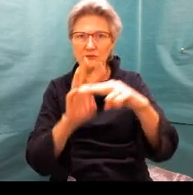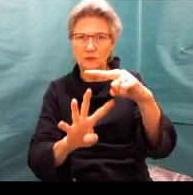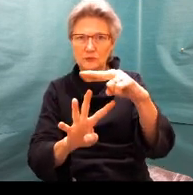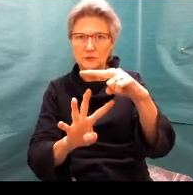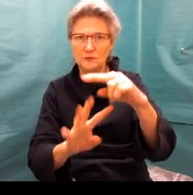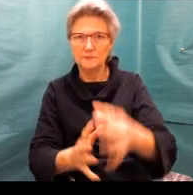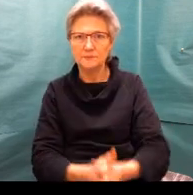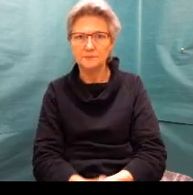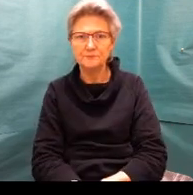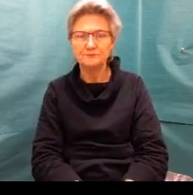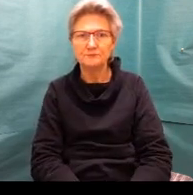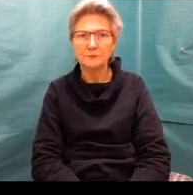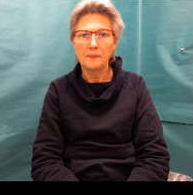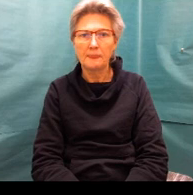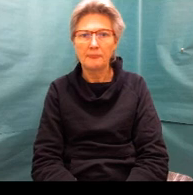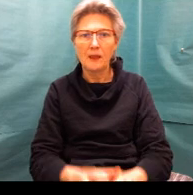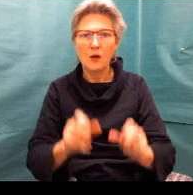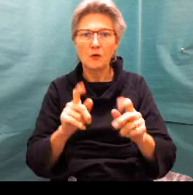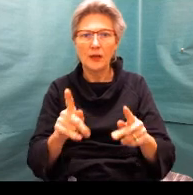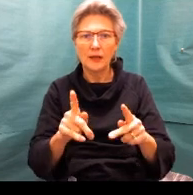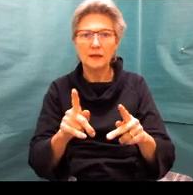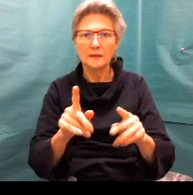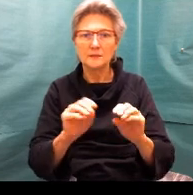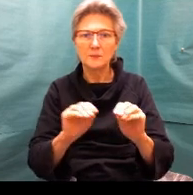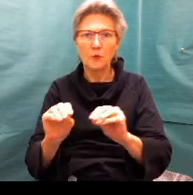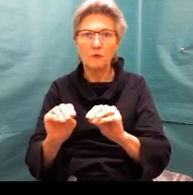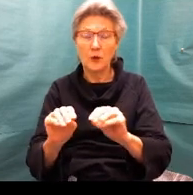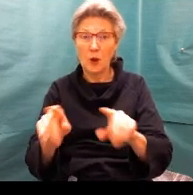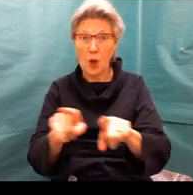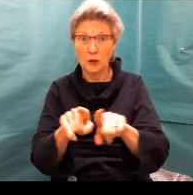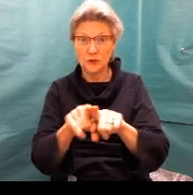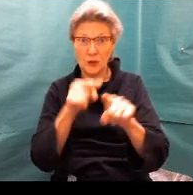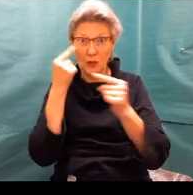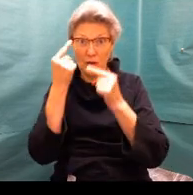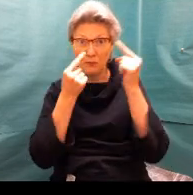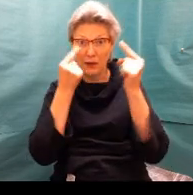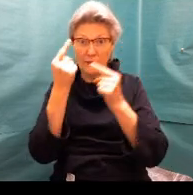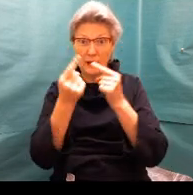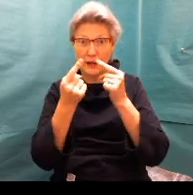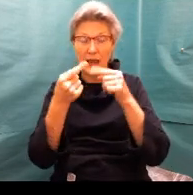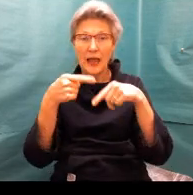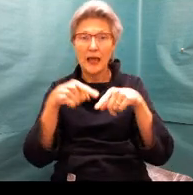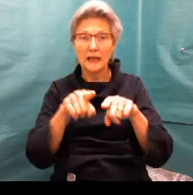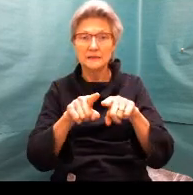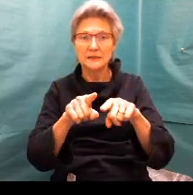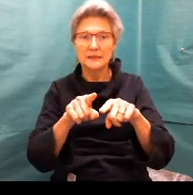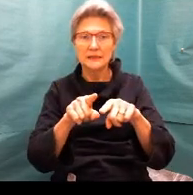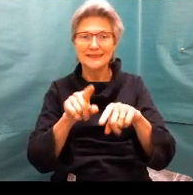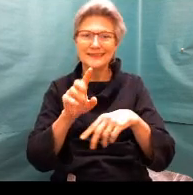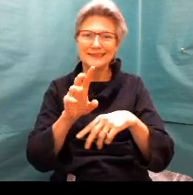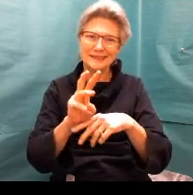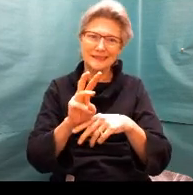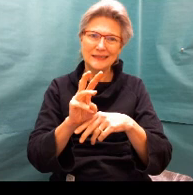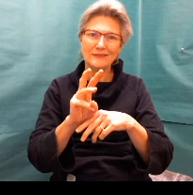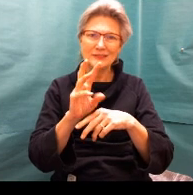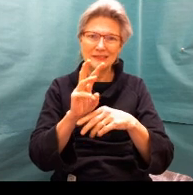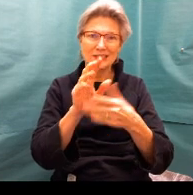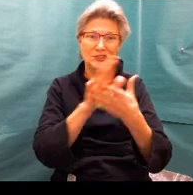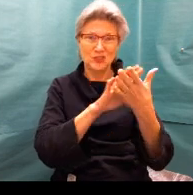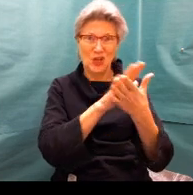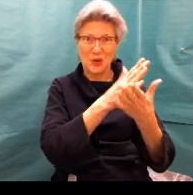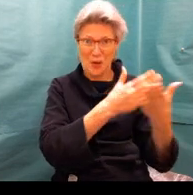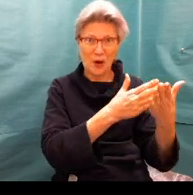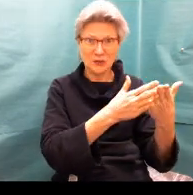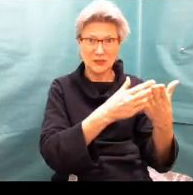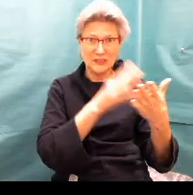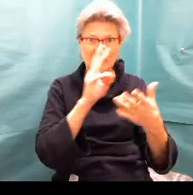6/4. Okay, we'll put that over here. I could have also thought about it as 6 because I have 6 shaded parts,